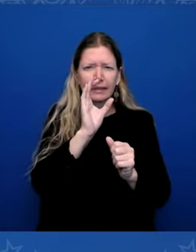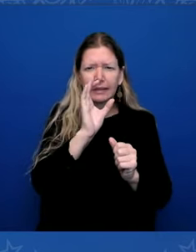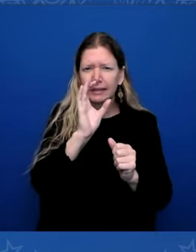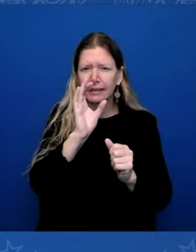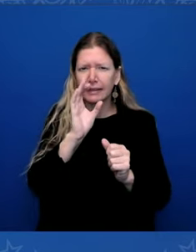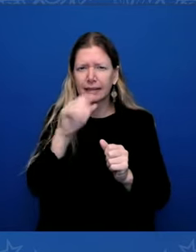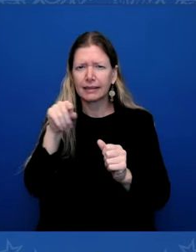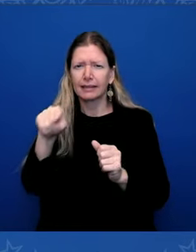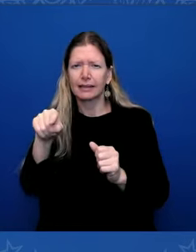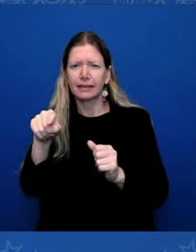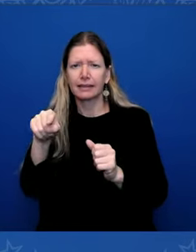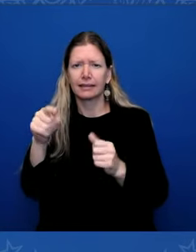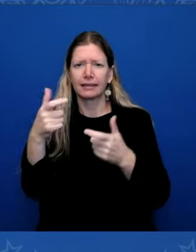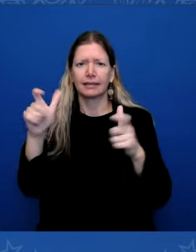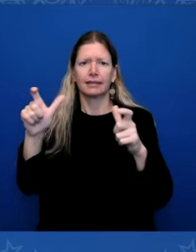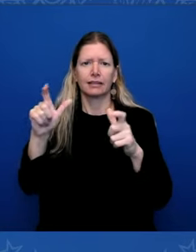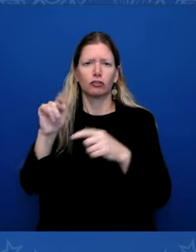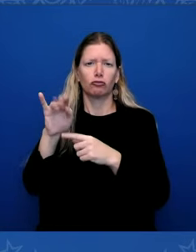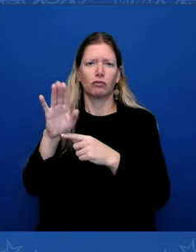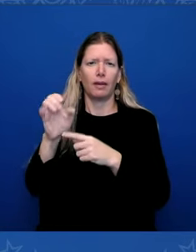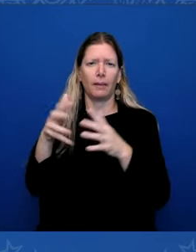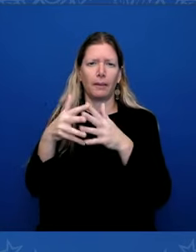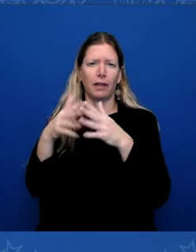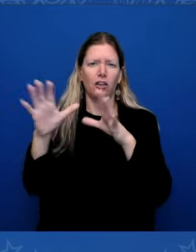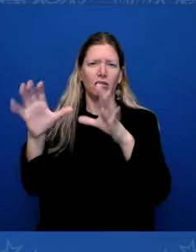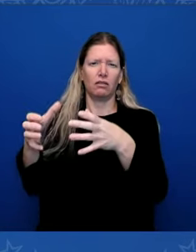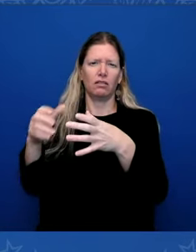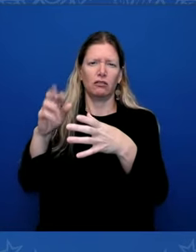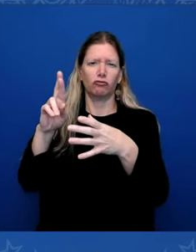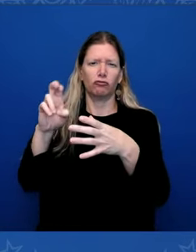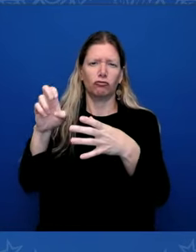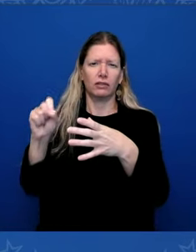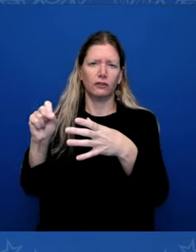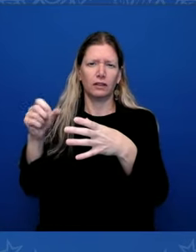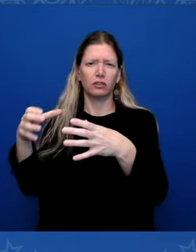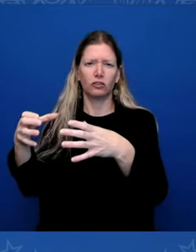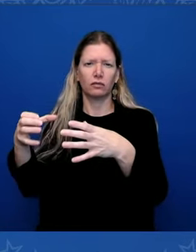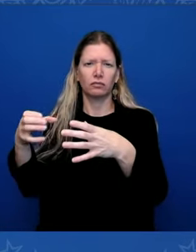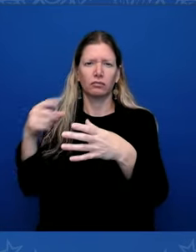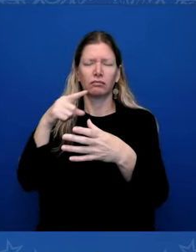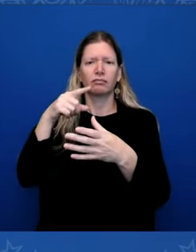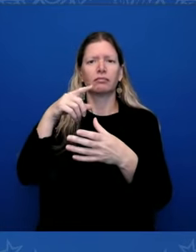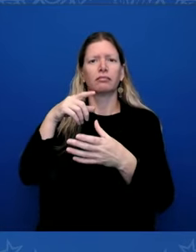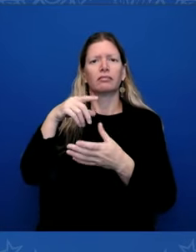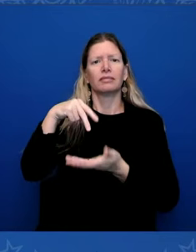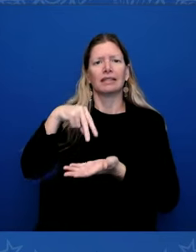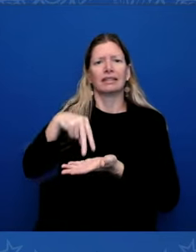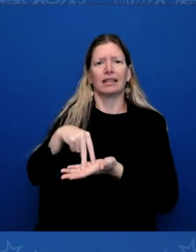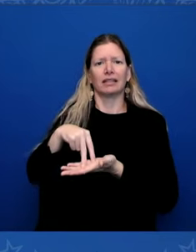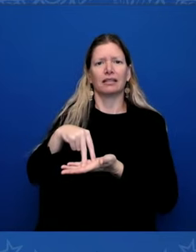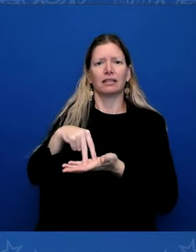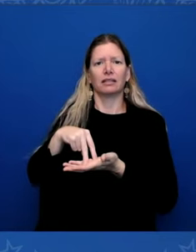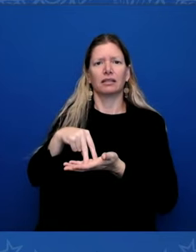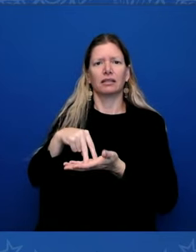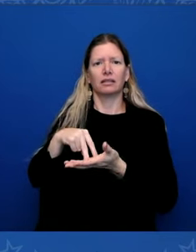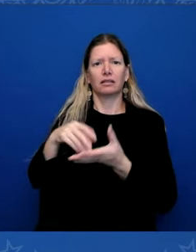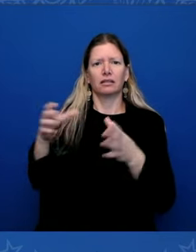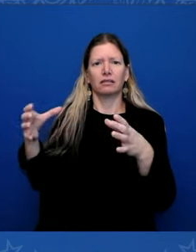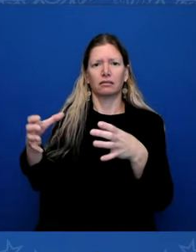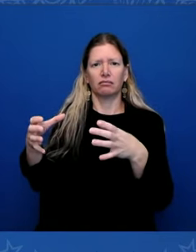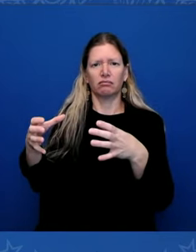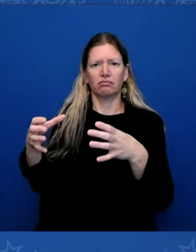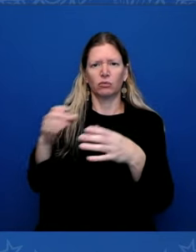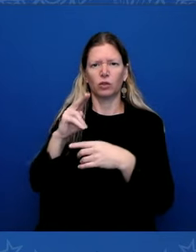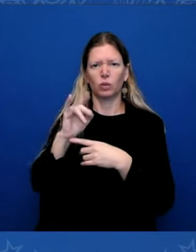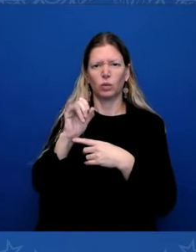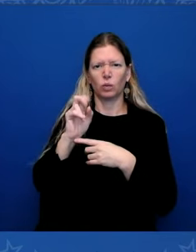and he's standing with the Union. So they're all on their and they're on their horses and their saddles, and there's three